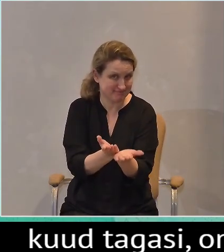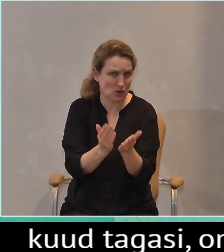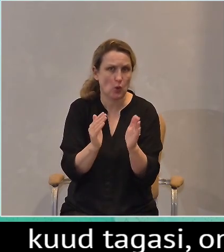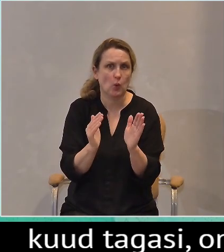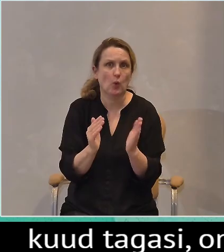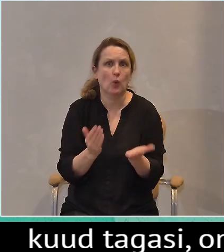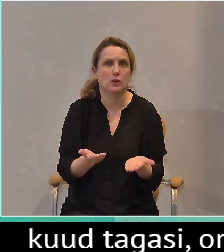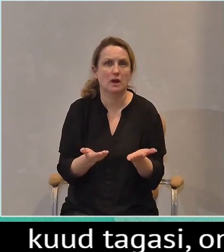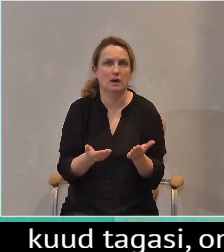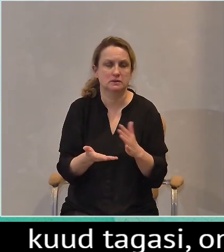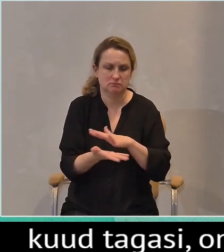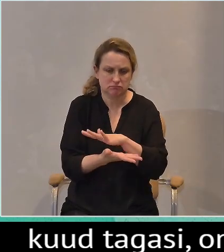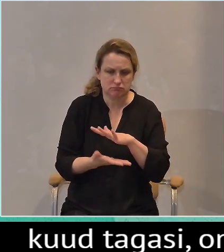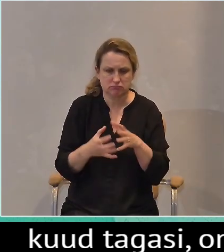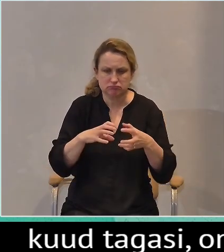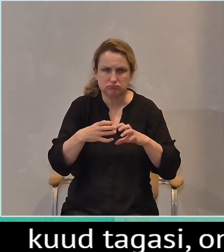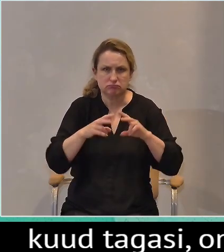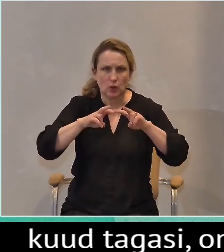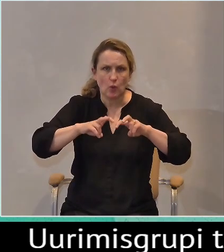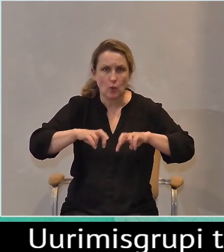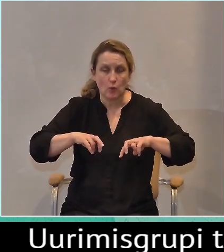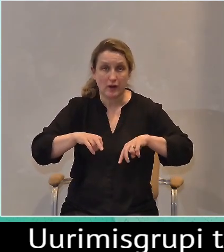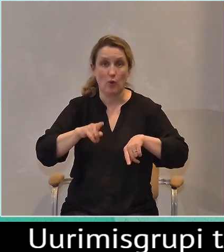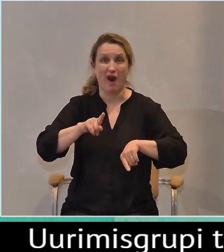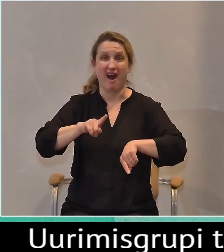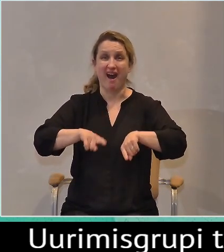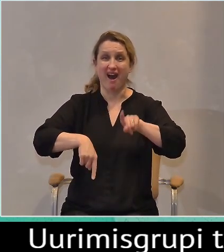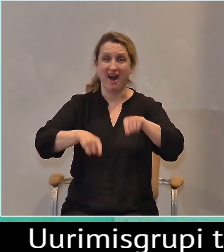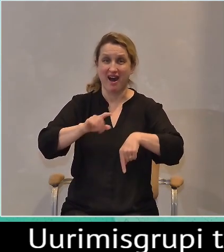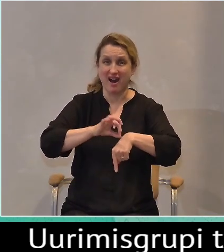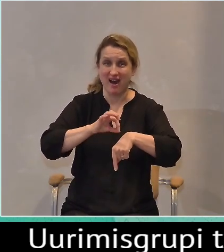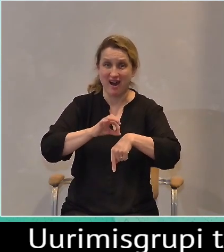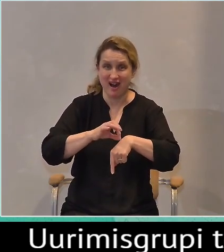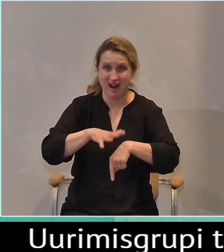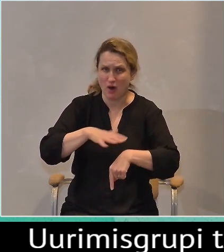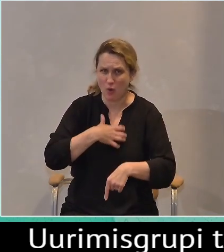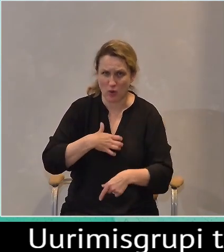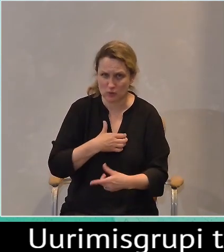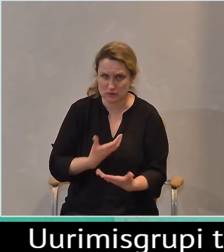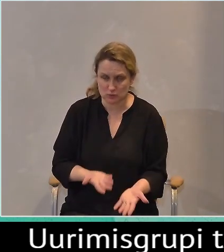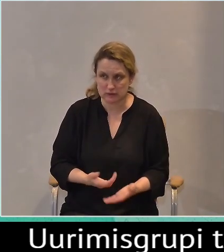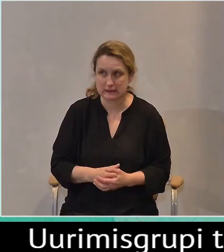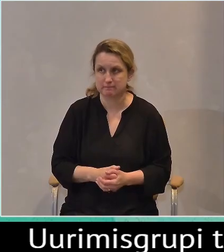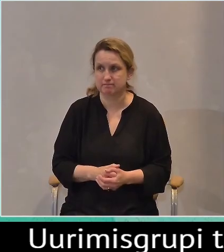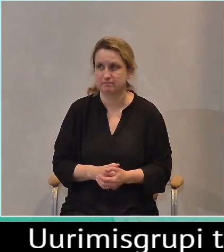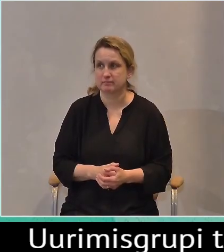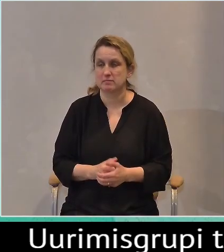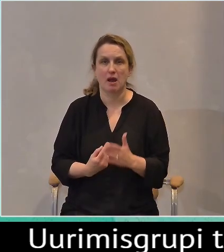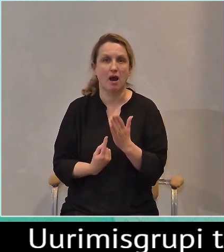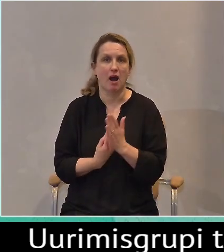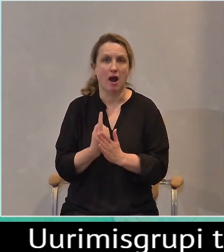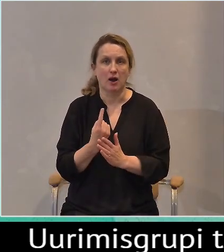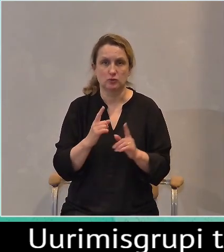to highlight a few points on how basic research can be important in the context of